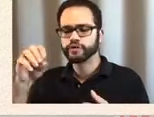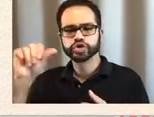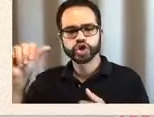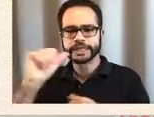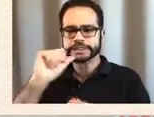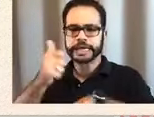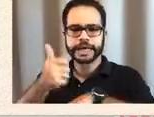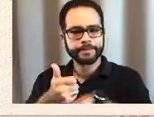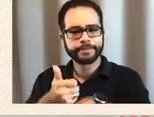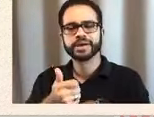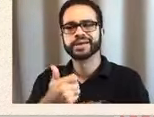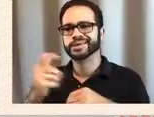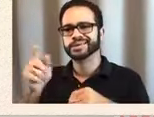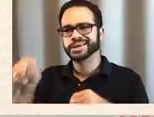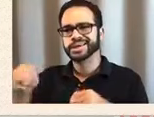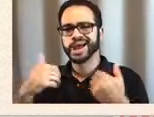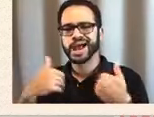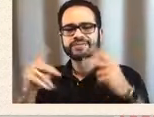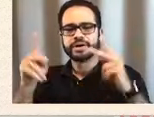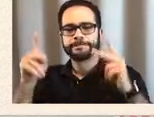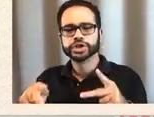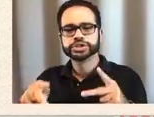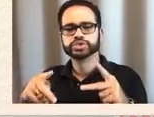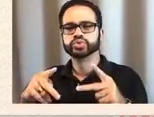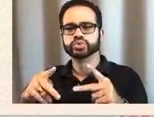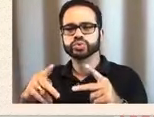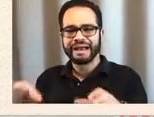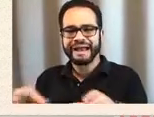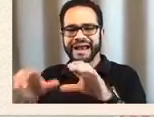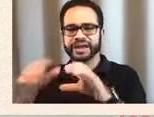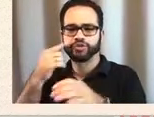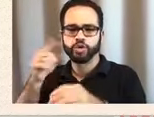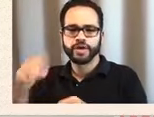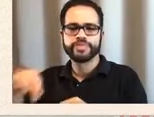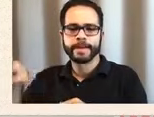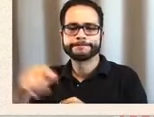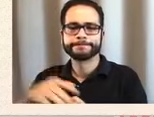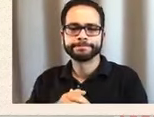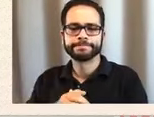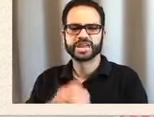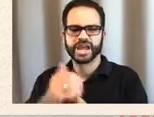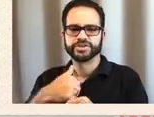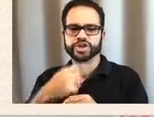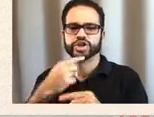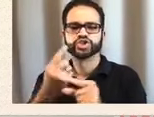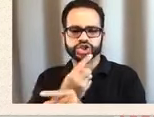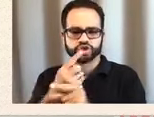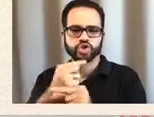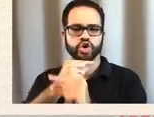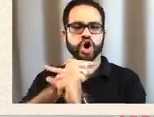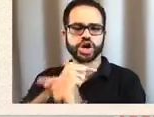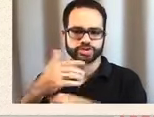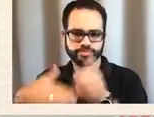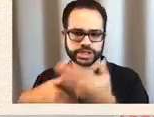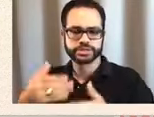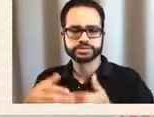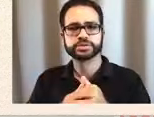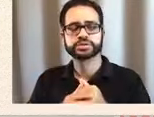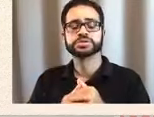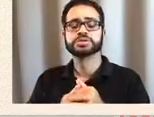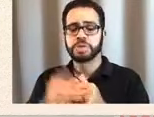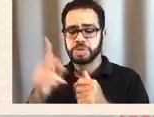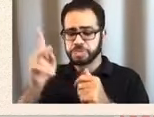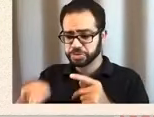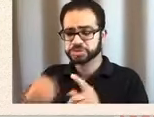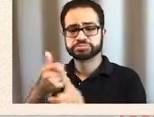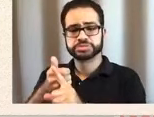authority to act on their behalf. We go through the traditional guardianship process. So this was someone who at one point in their life had